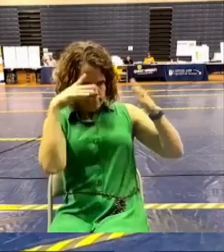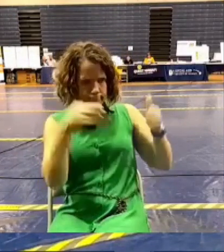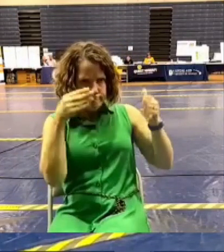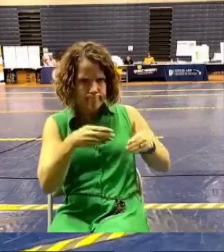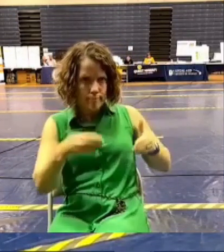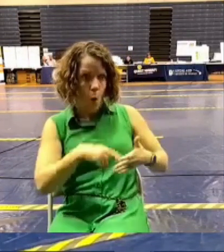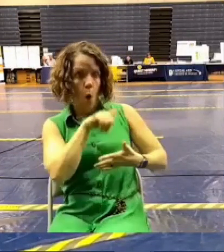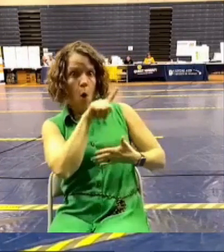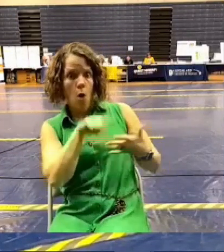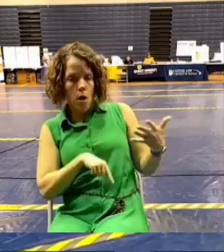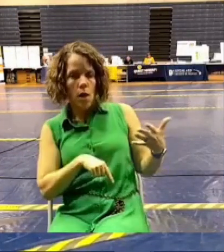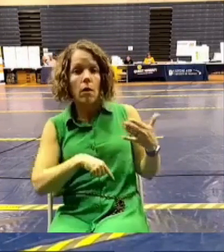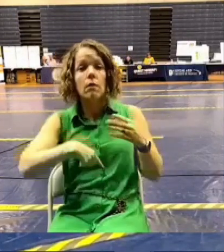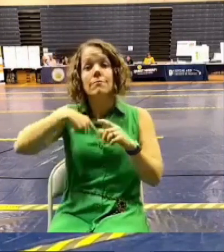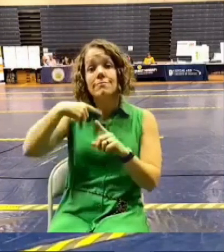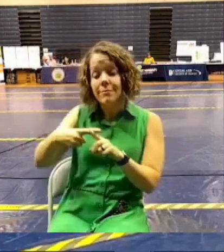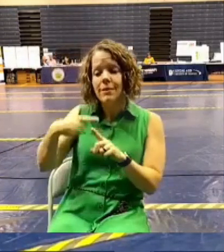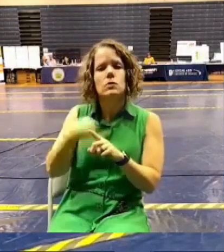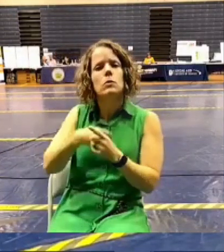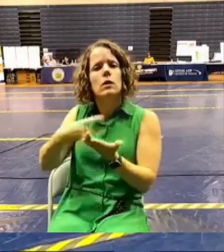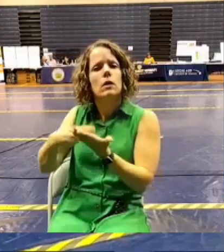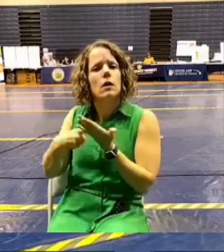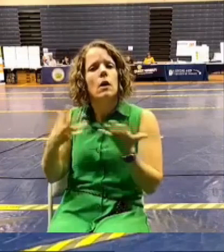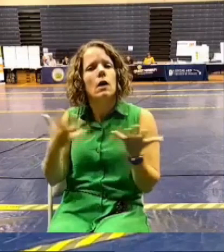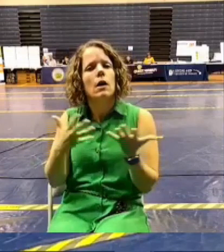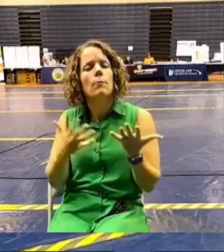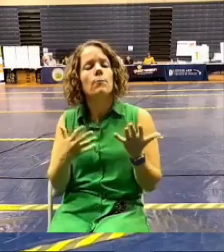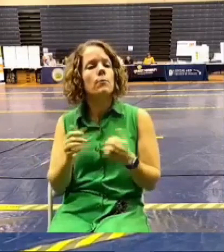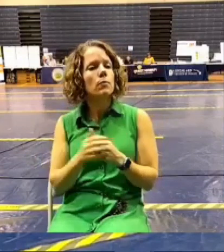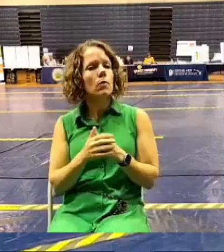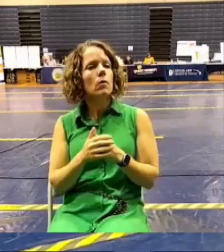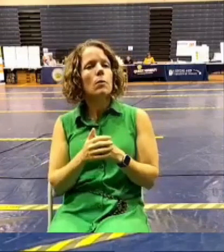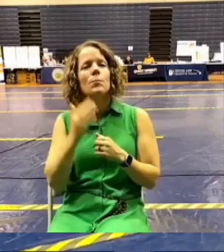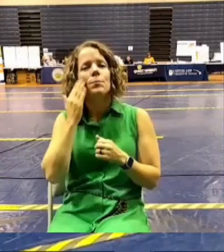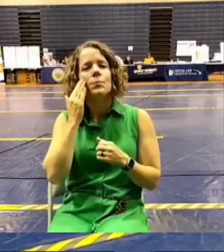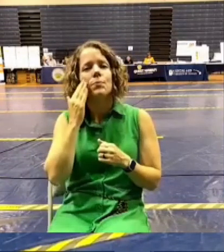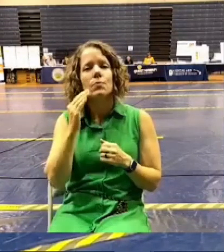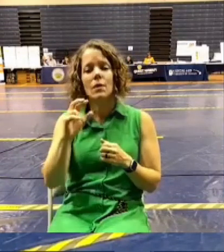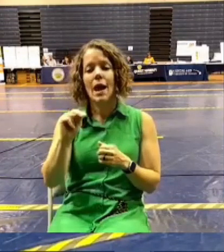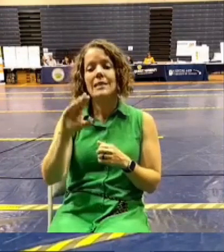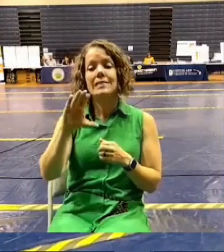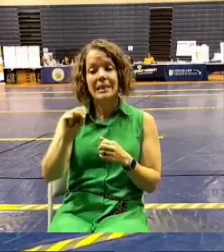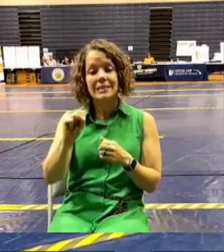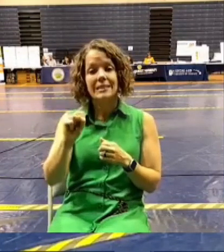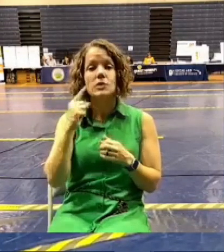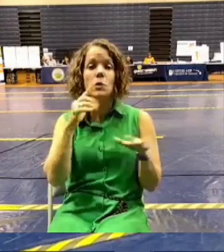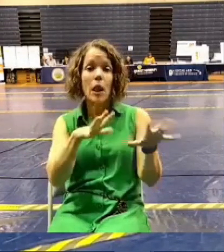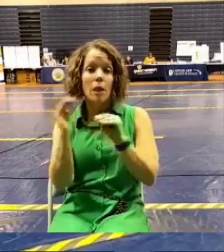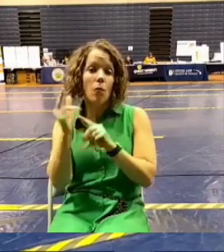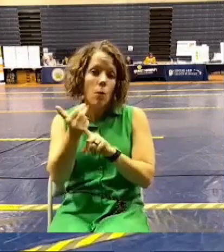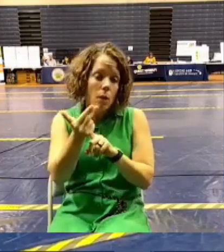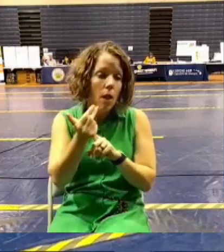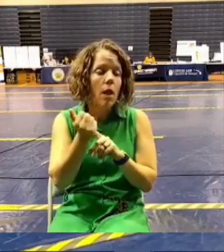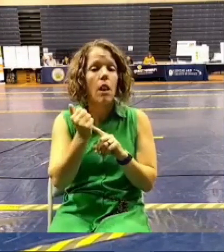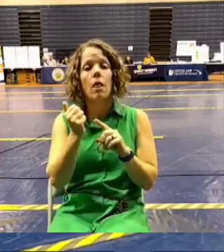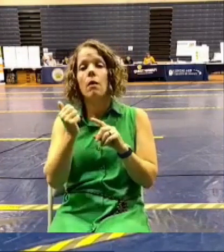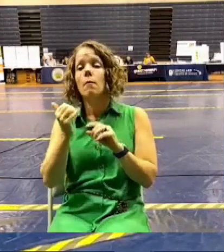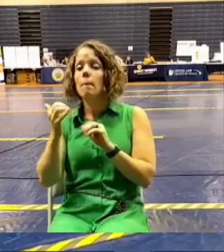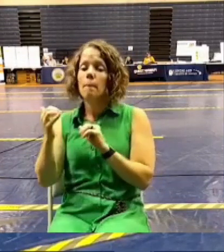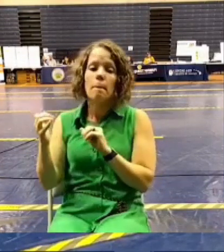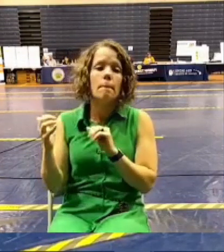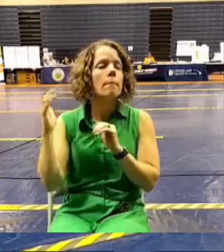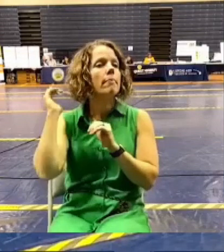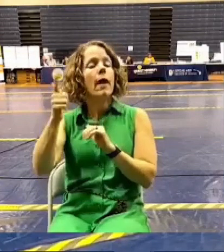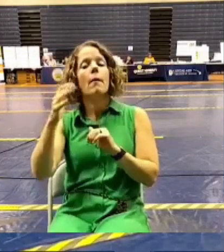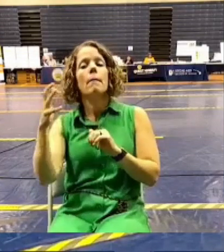about within our groups what happens to the nets that break where people leave NCS, they leave the program, they go back to their